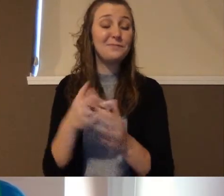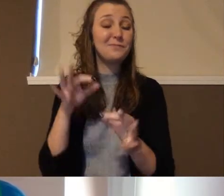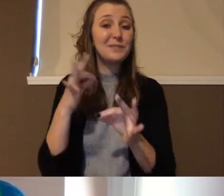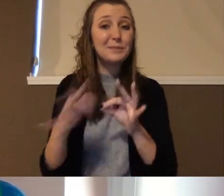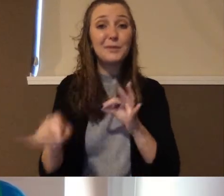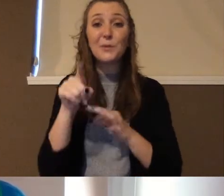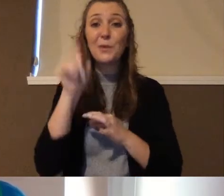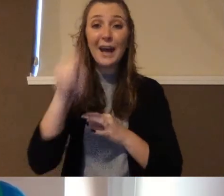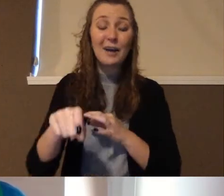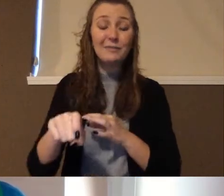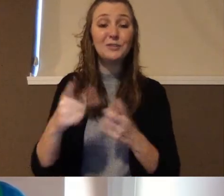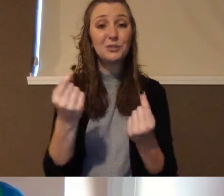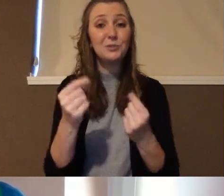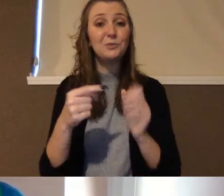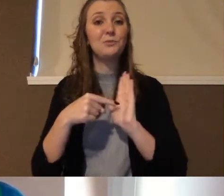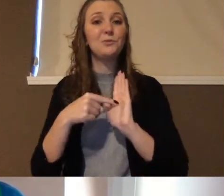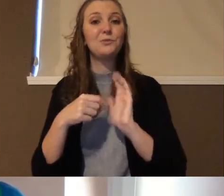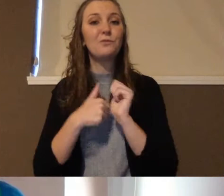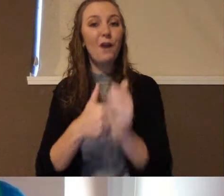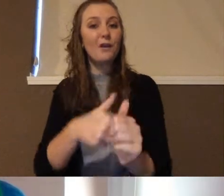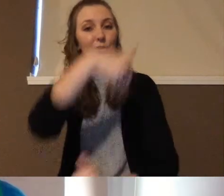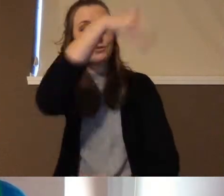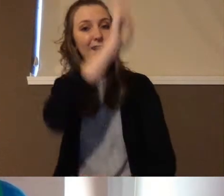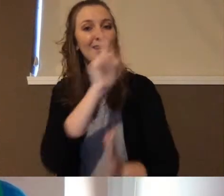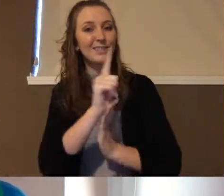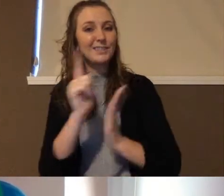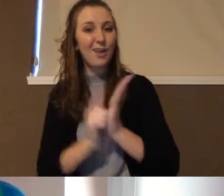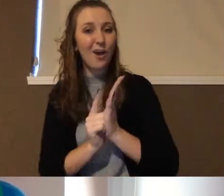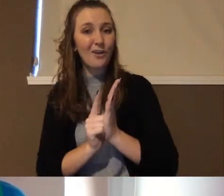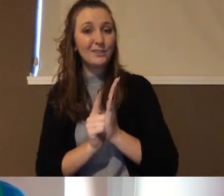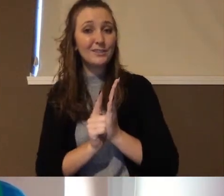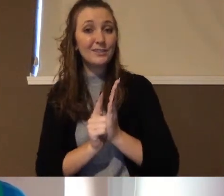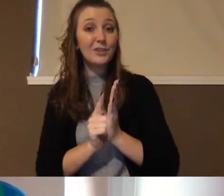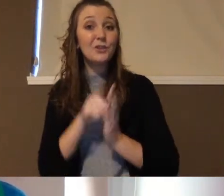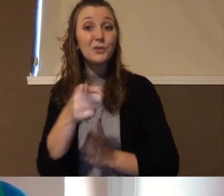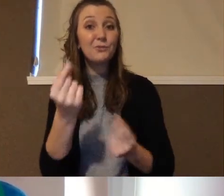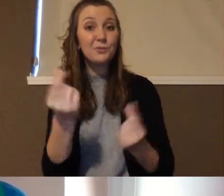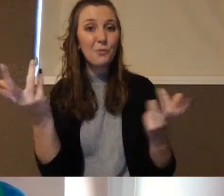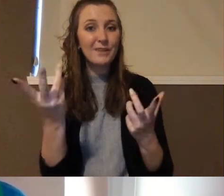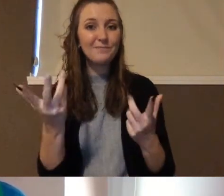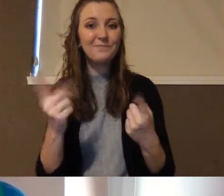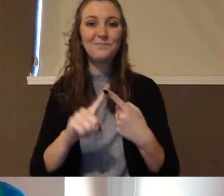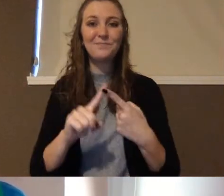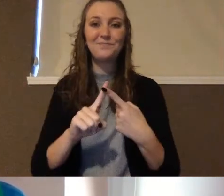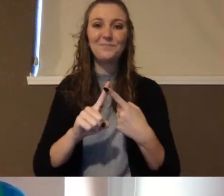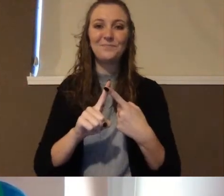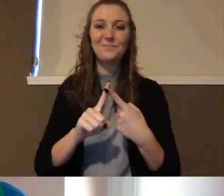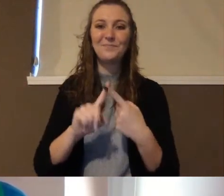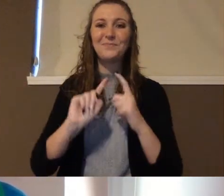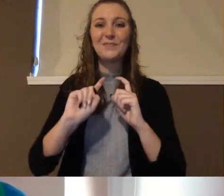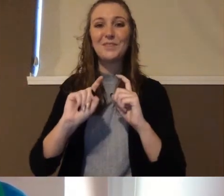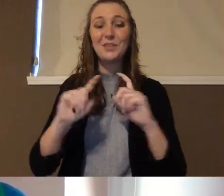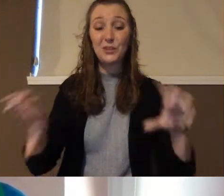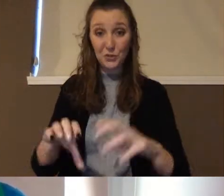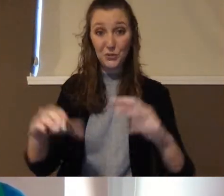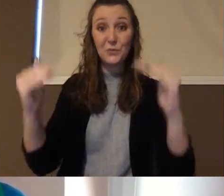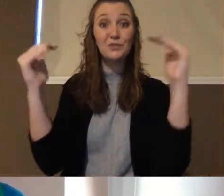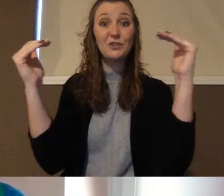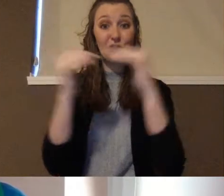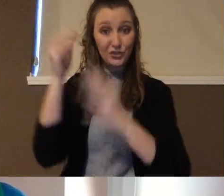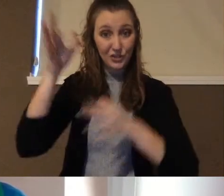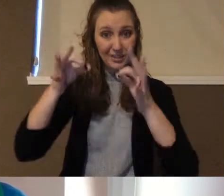justice and show compassion. That's it. Do justice and show compassion.